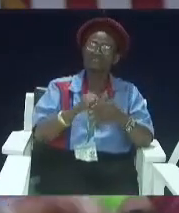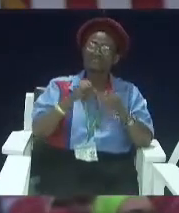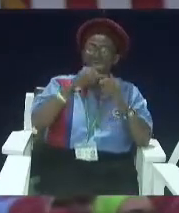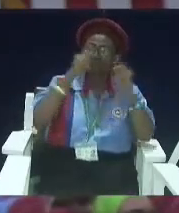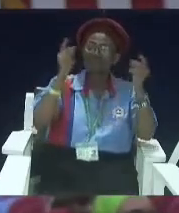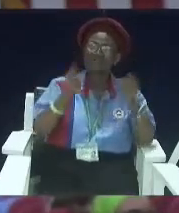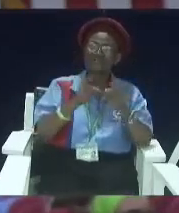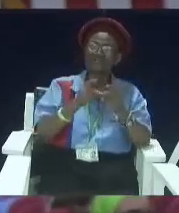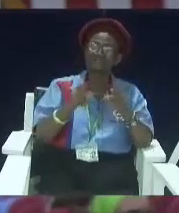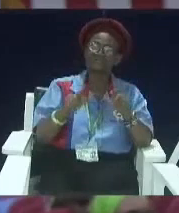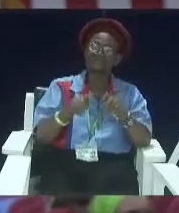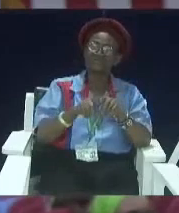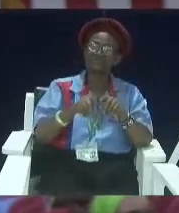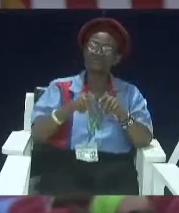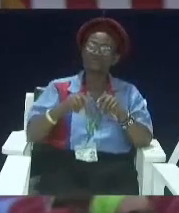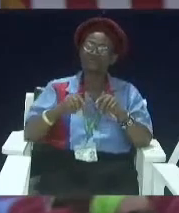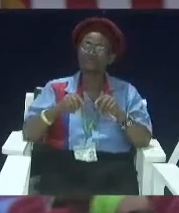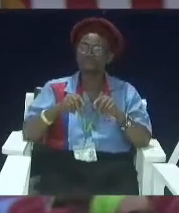So,